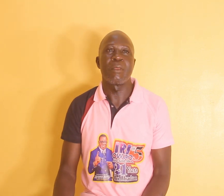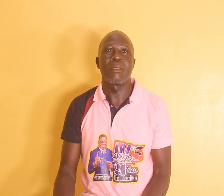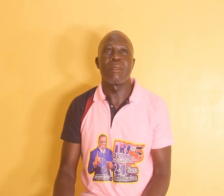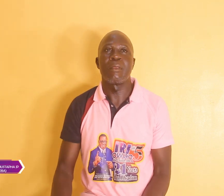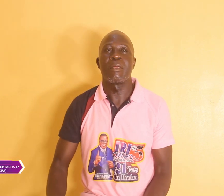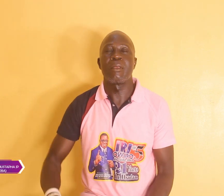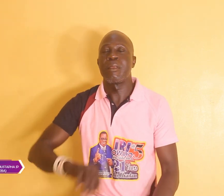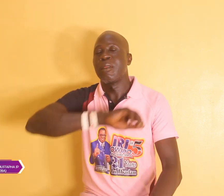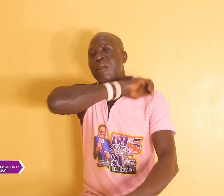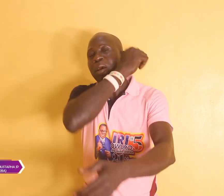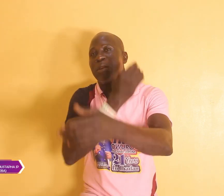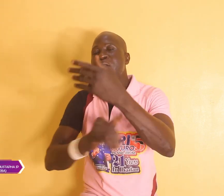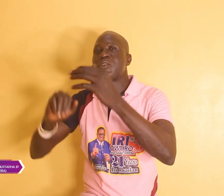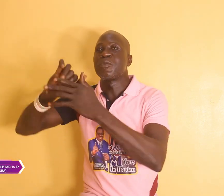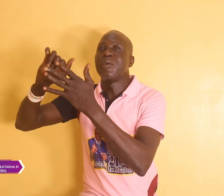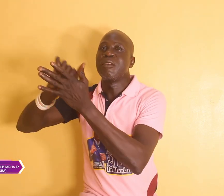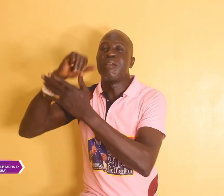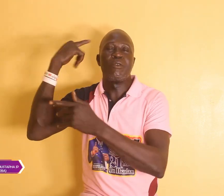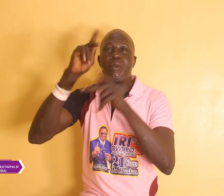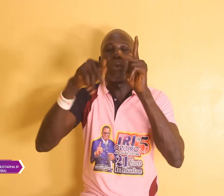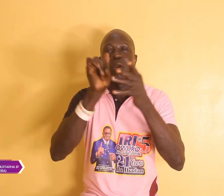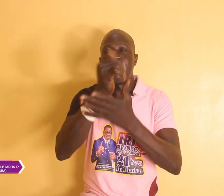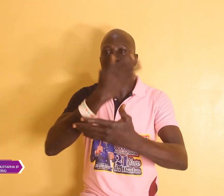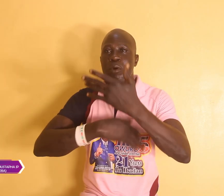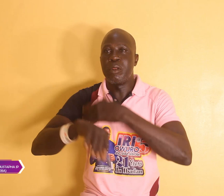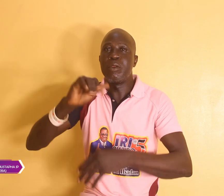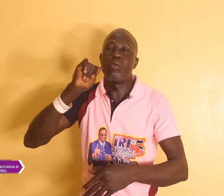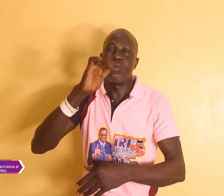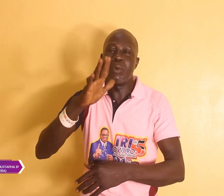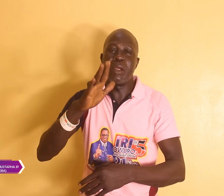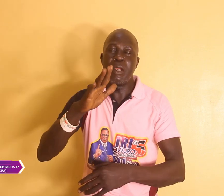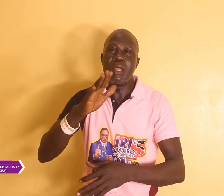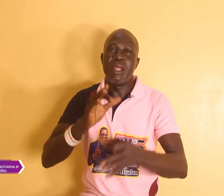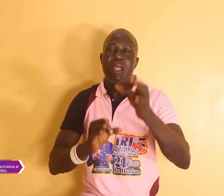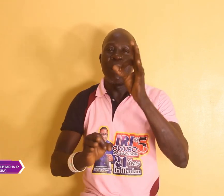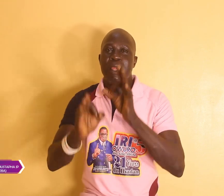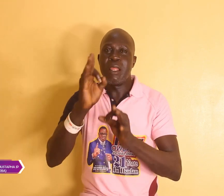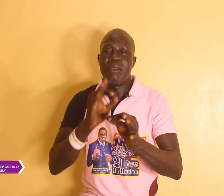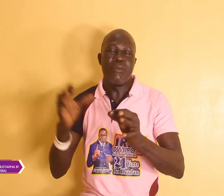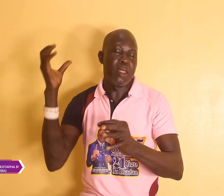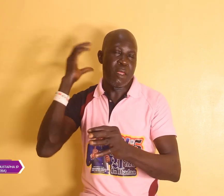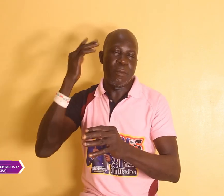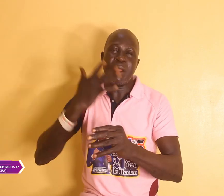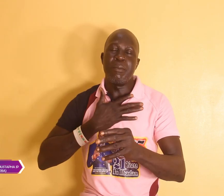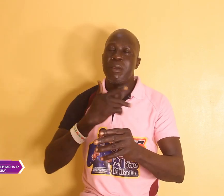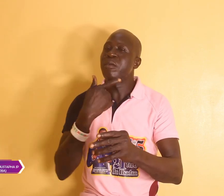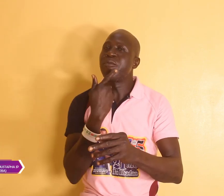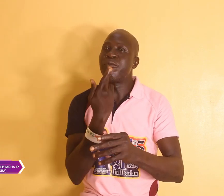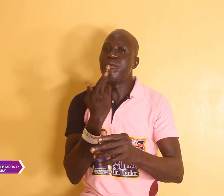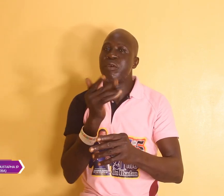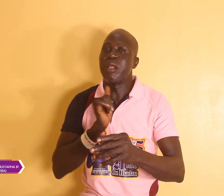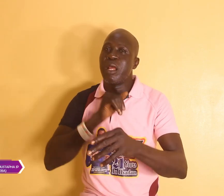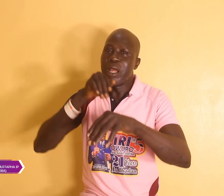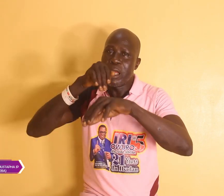si gbogbo eda eniyan everybody born of woman be o ba gbo ohun me if you are hearing my voice mo